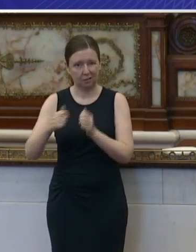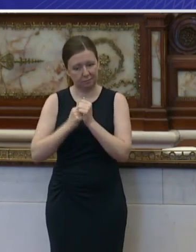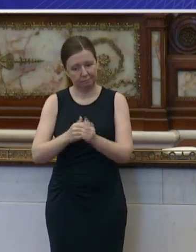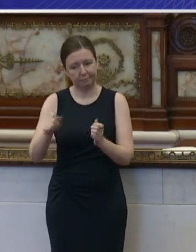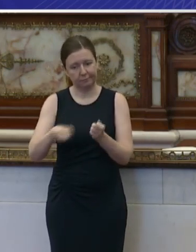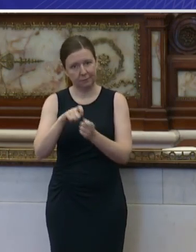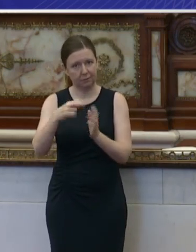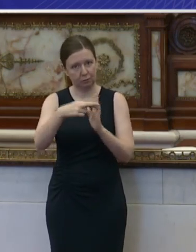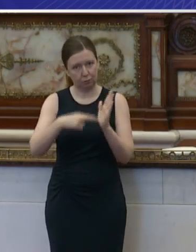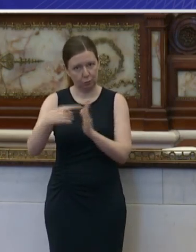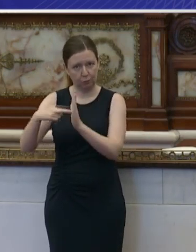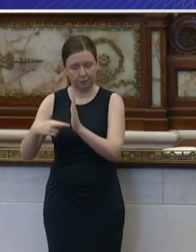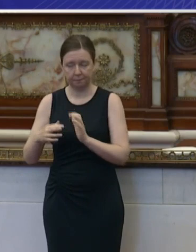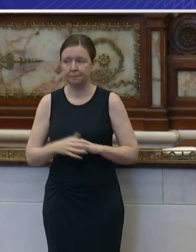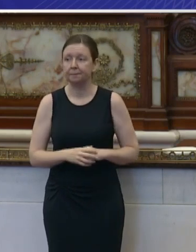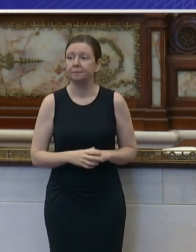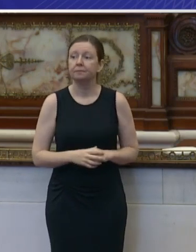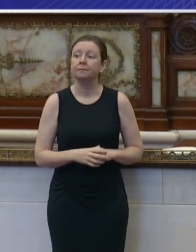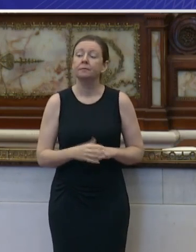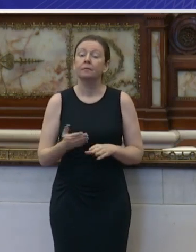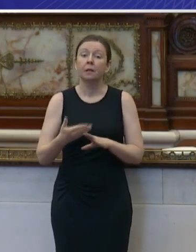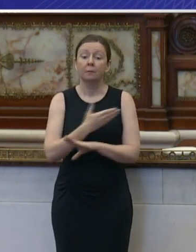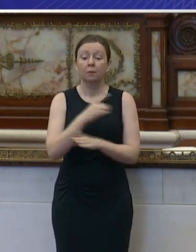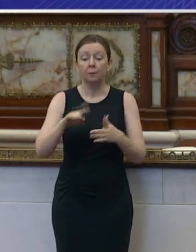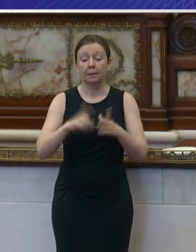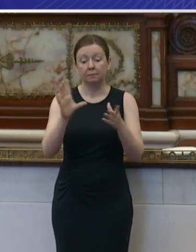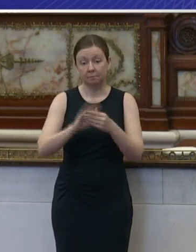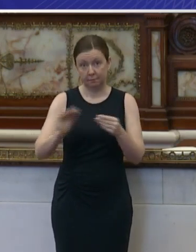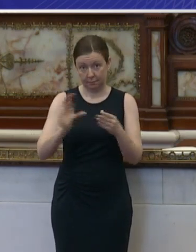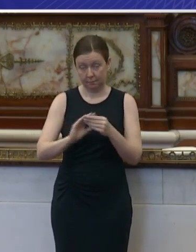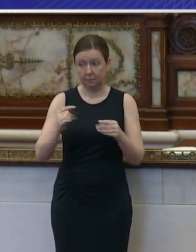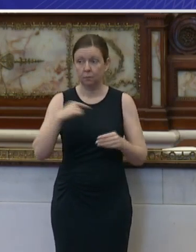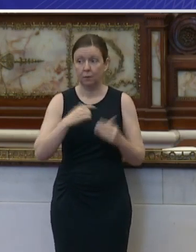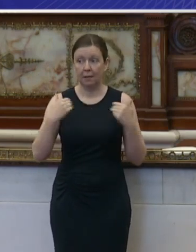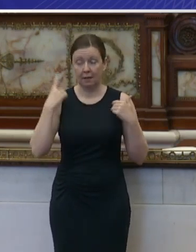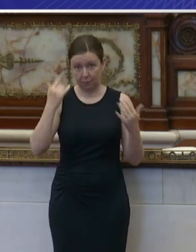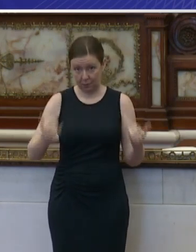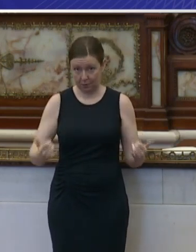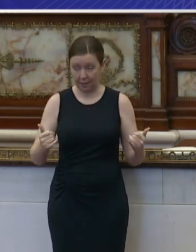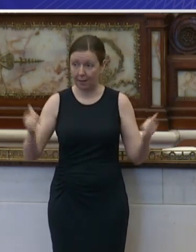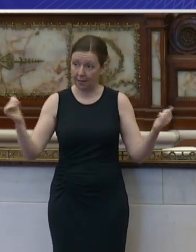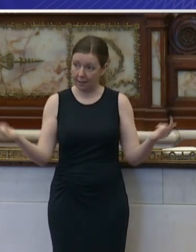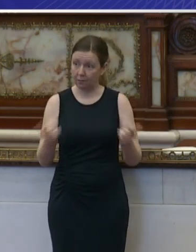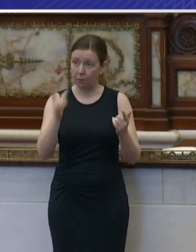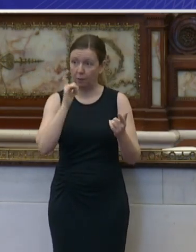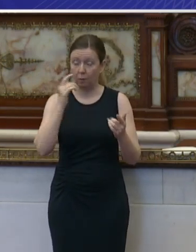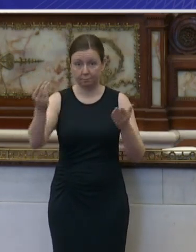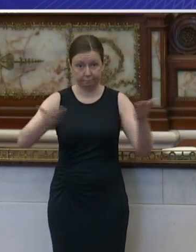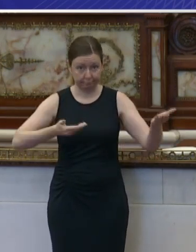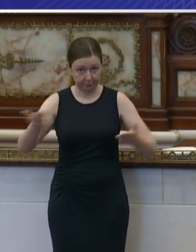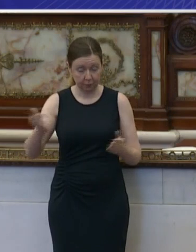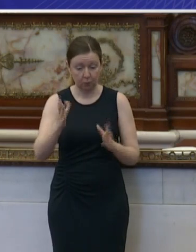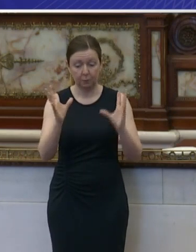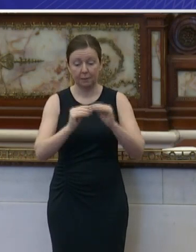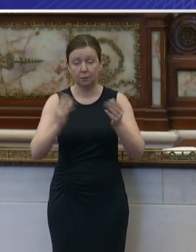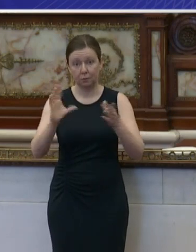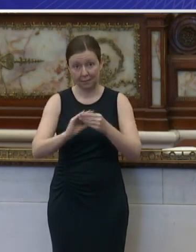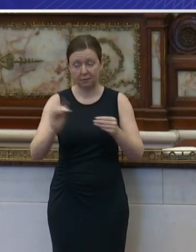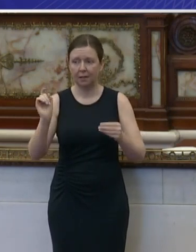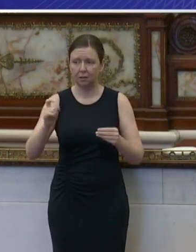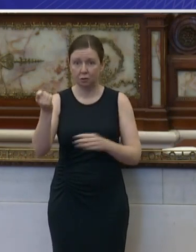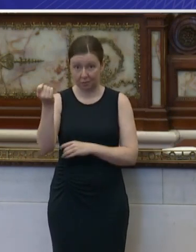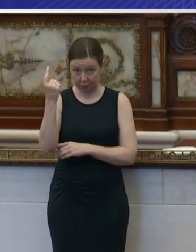conditions. Before we begin to hear the testimony from the witnesses we have for today, everyone who has been invited to the meeting to testify should